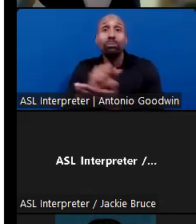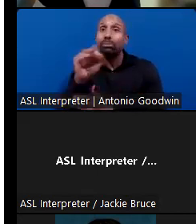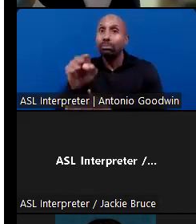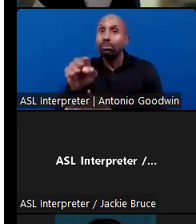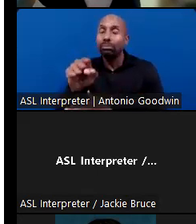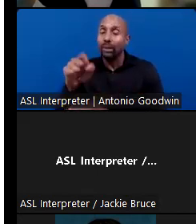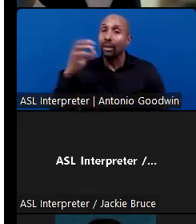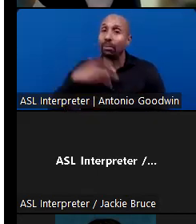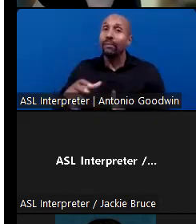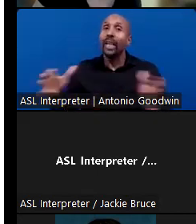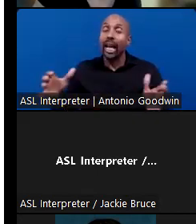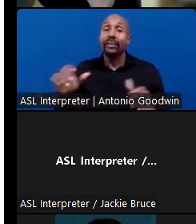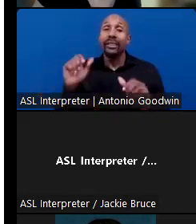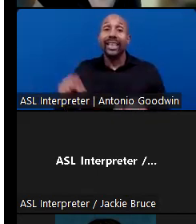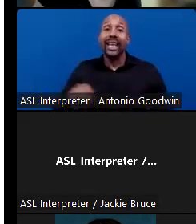getting severely sick,